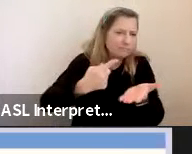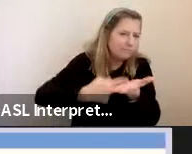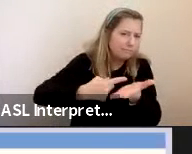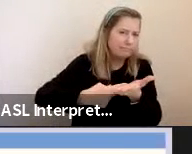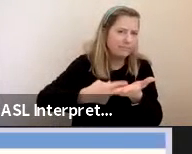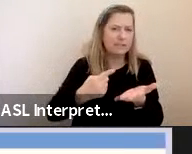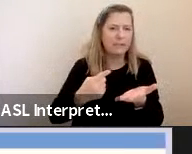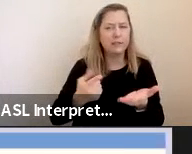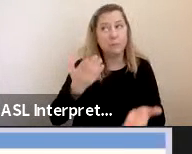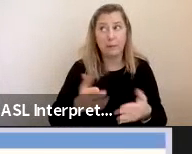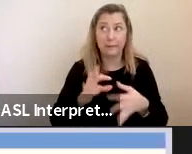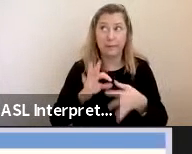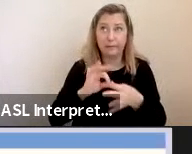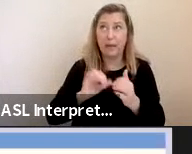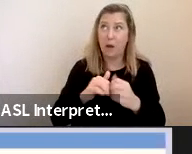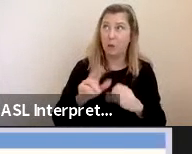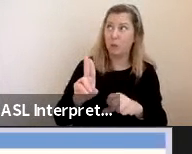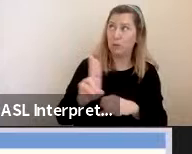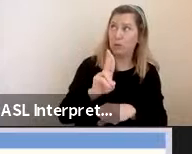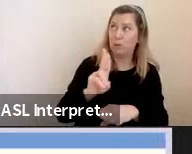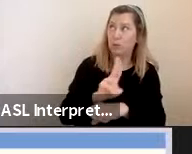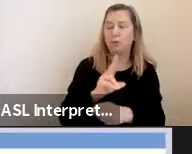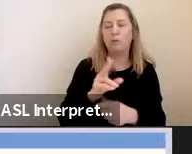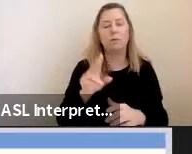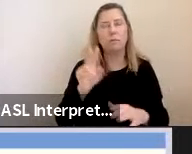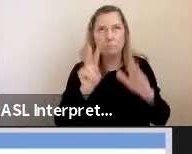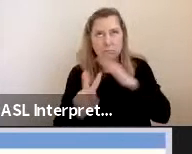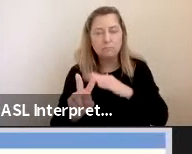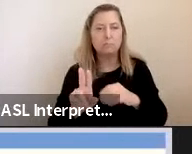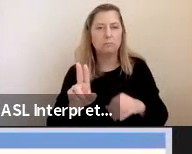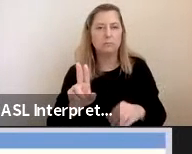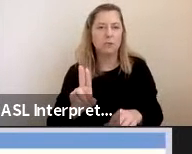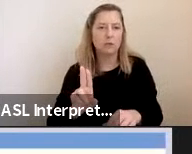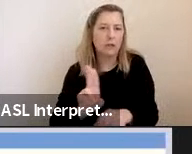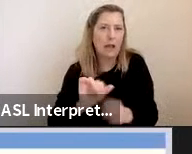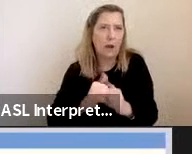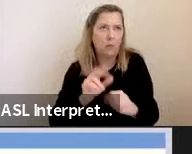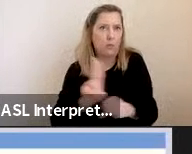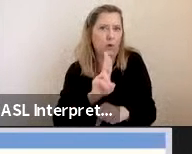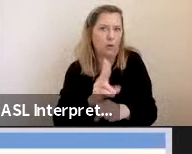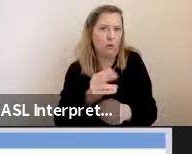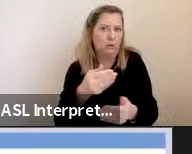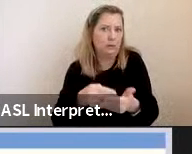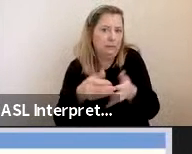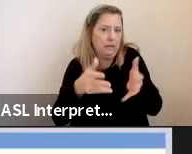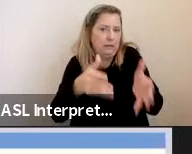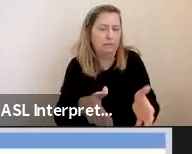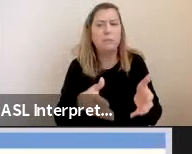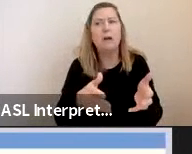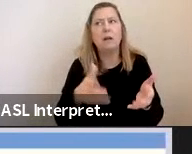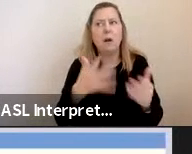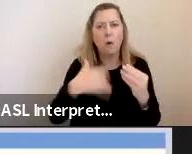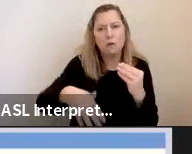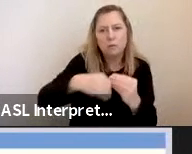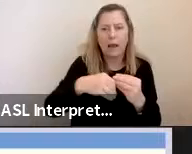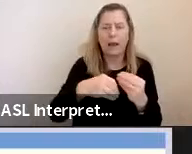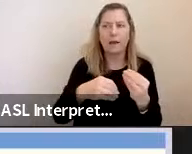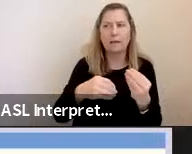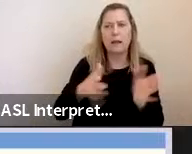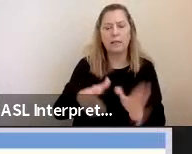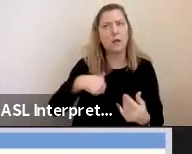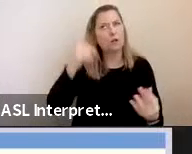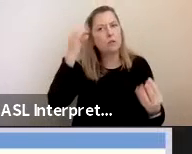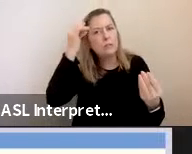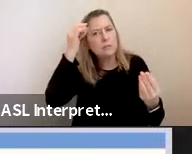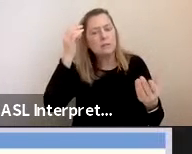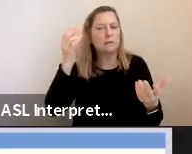part of the use of the unprojected balance discussion, but I would like to add and give the committee time to think